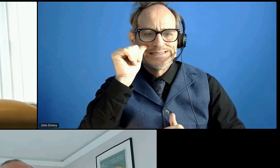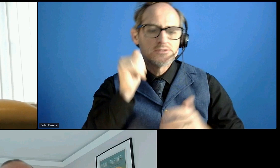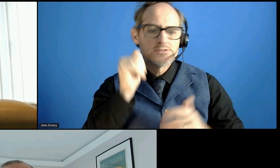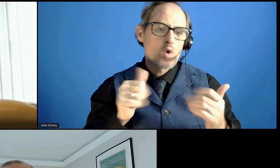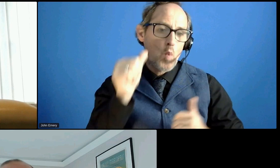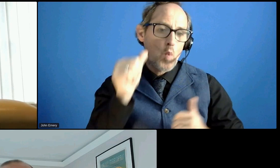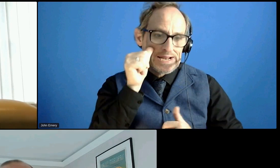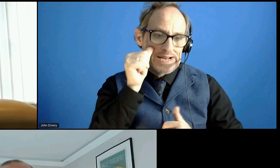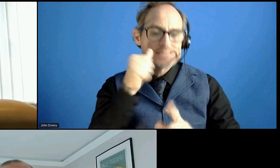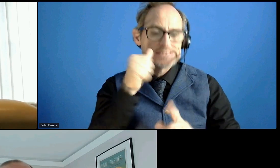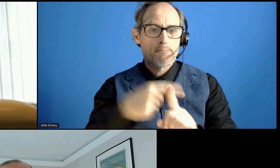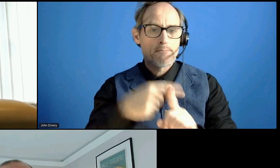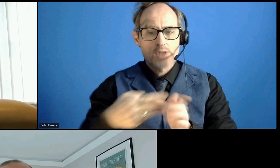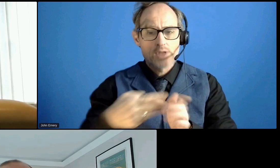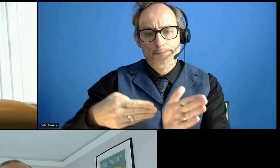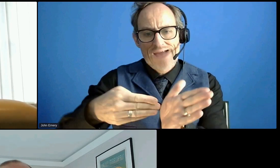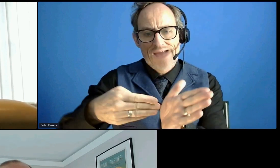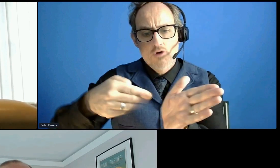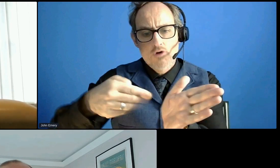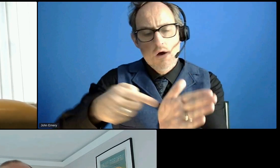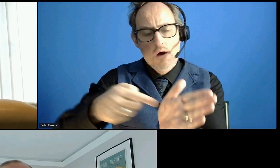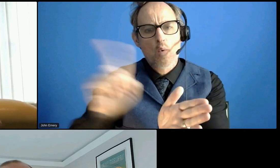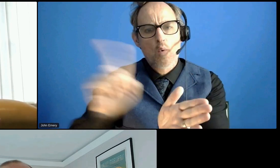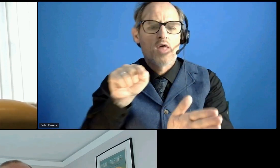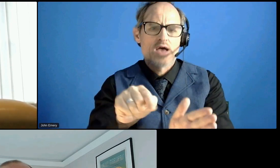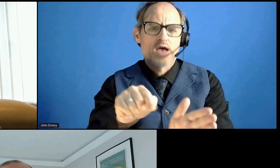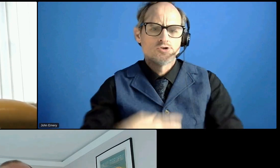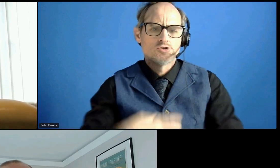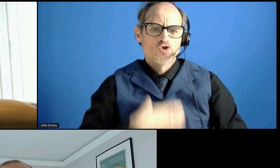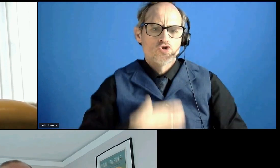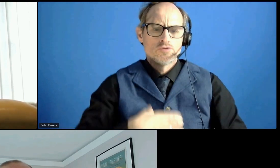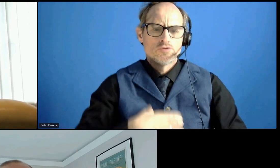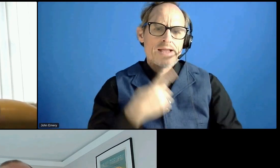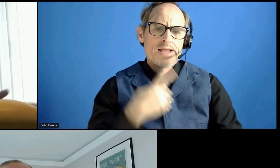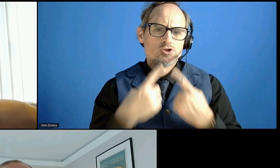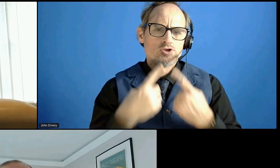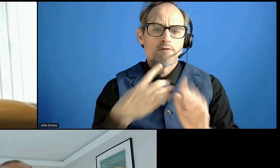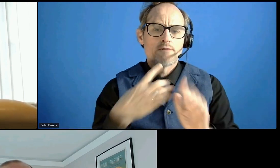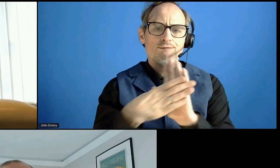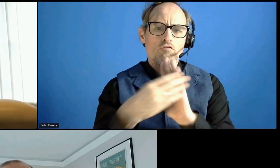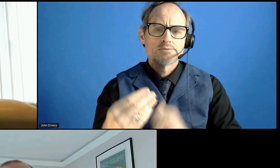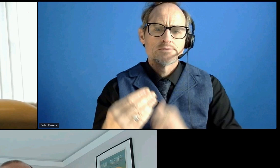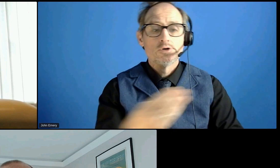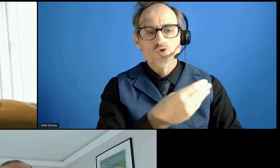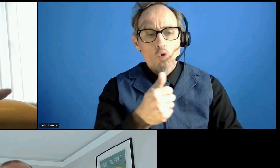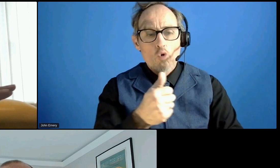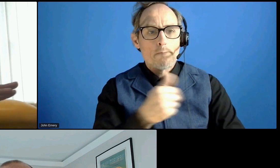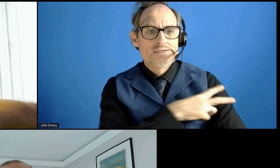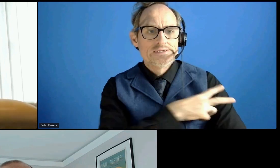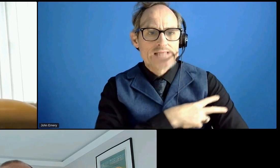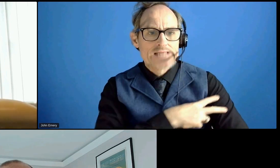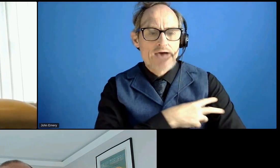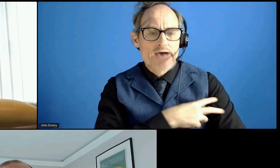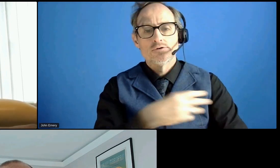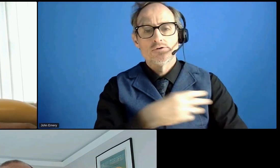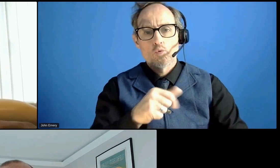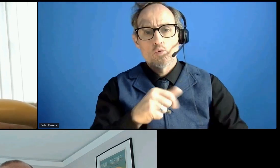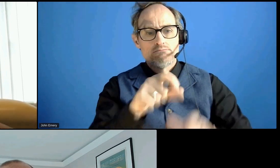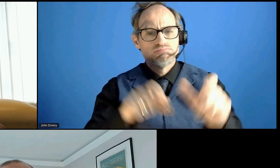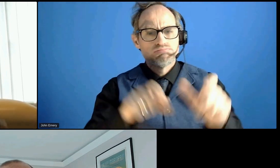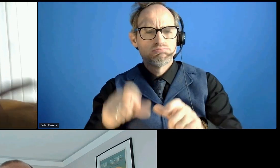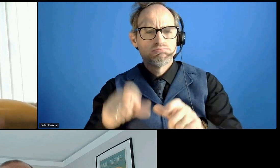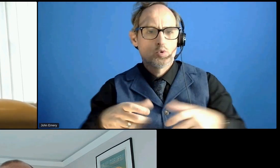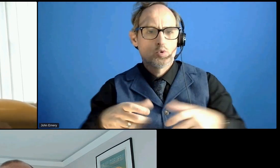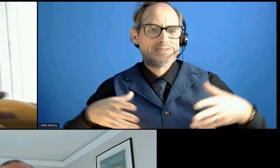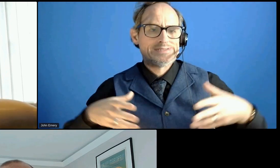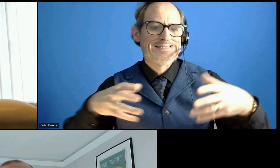So, for example, what some people or some teams thought, or some individual members of